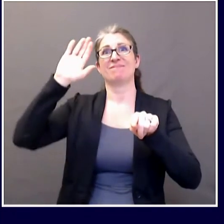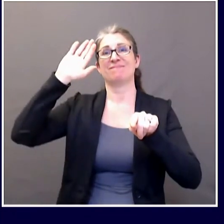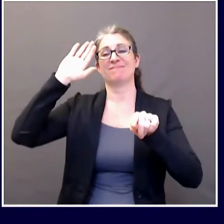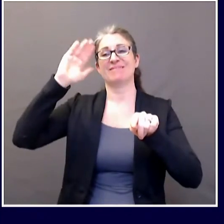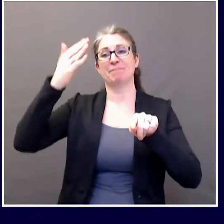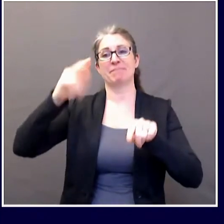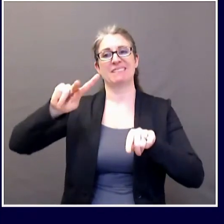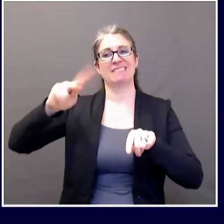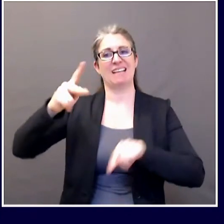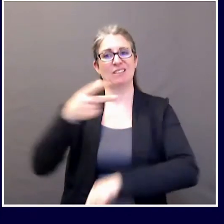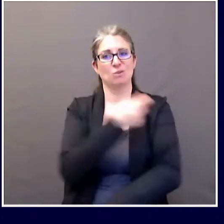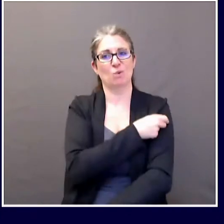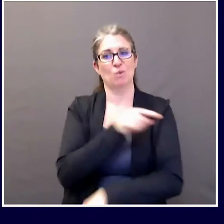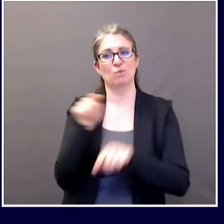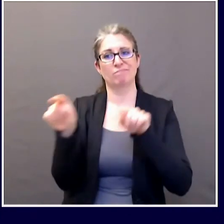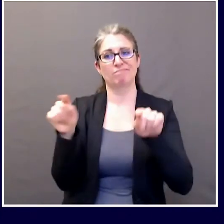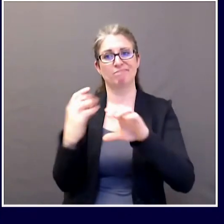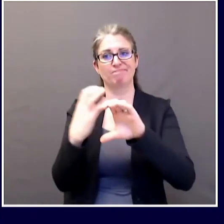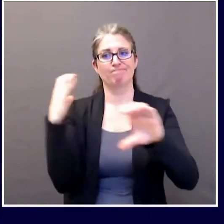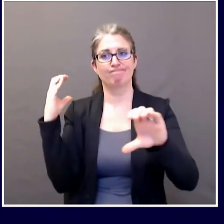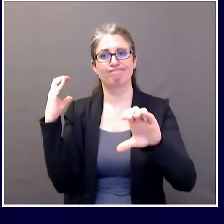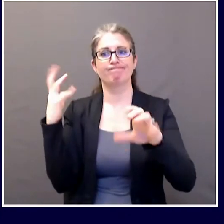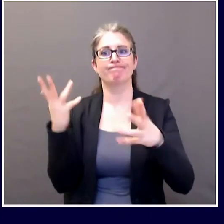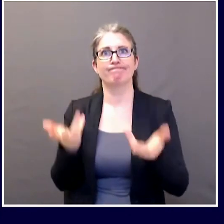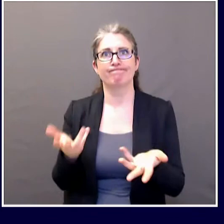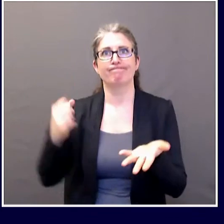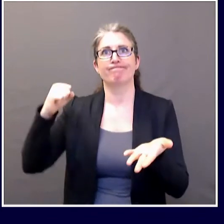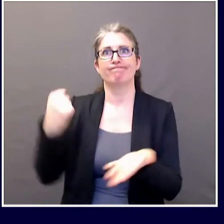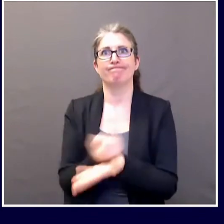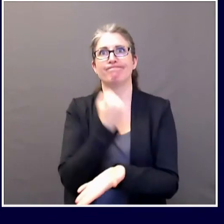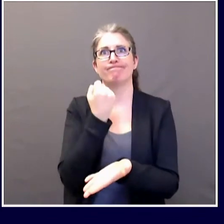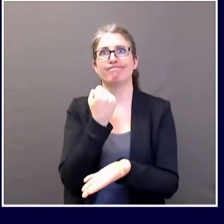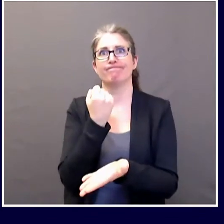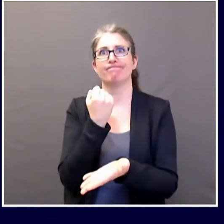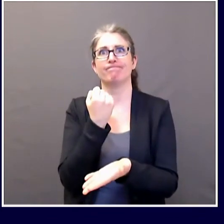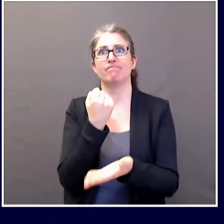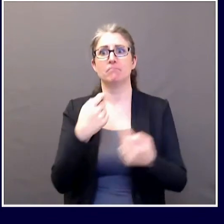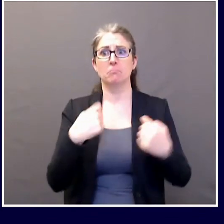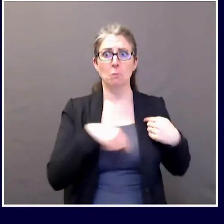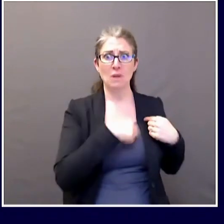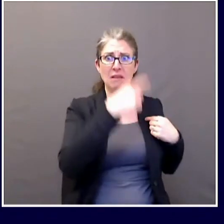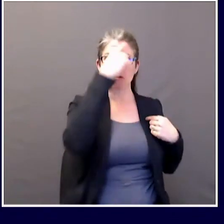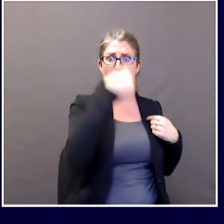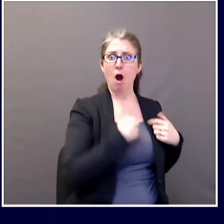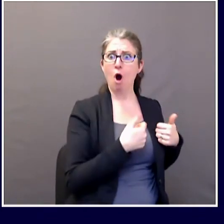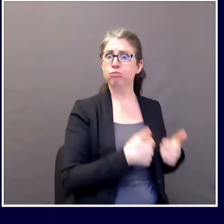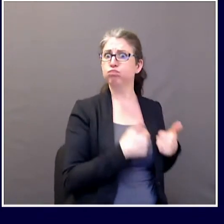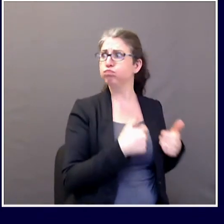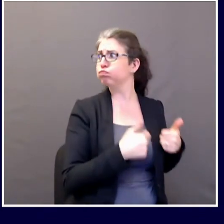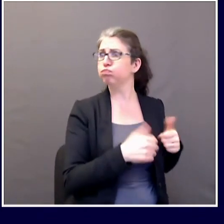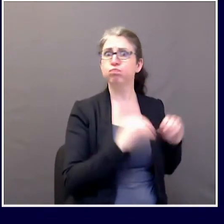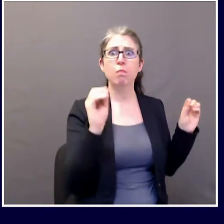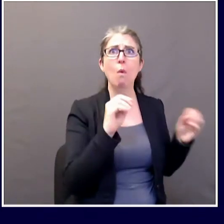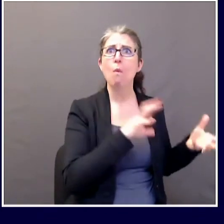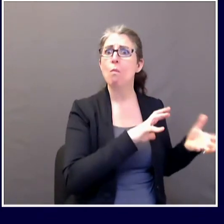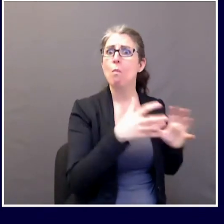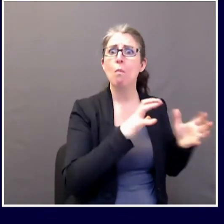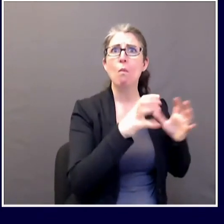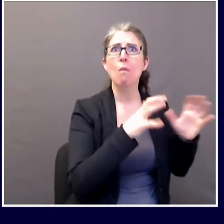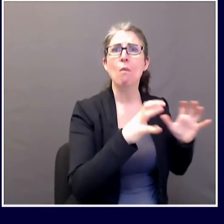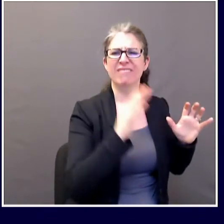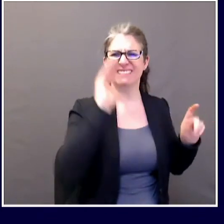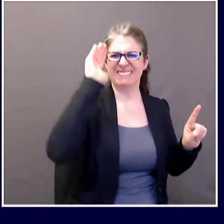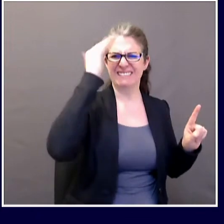in second doses, which are typically delivered today and tomorrow. So it's not clear to me